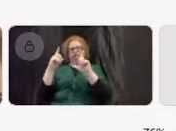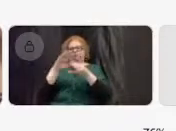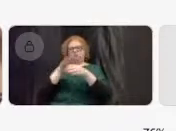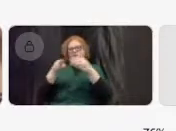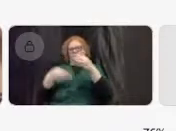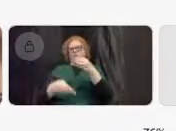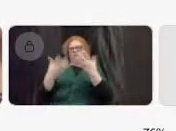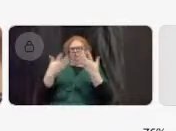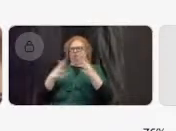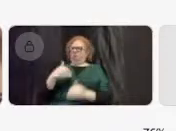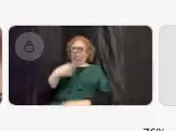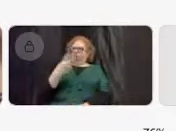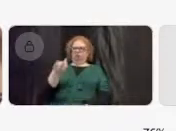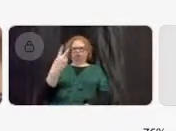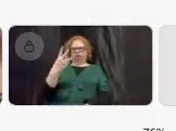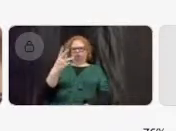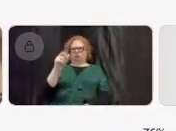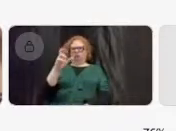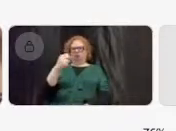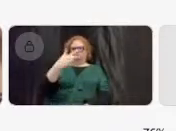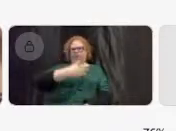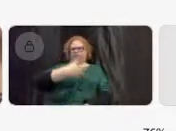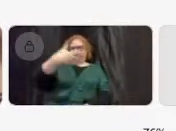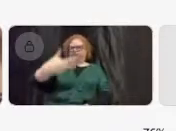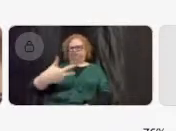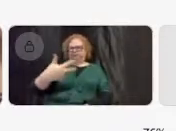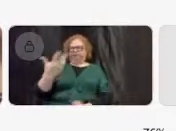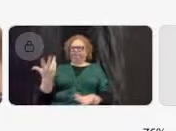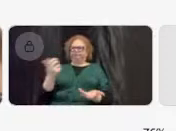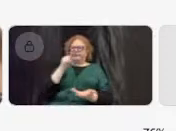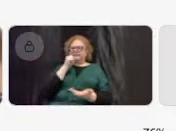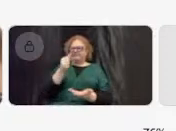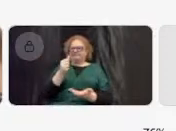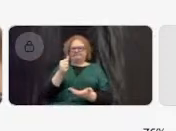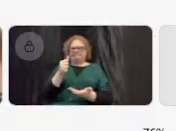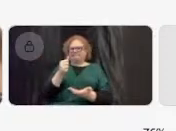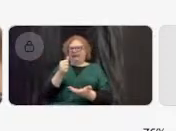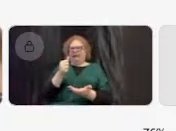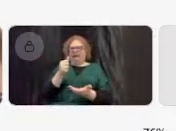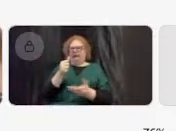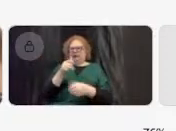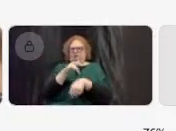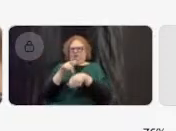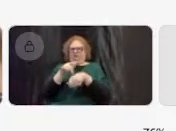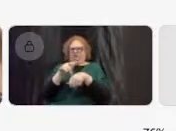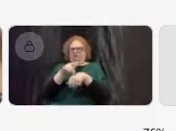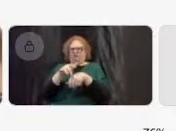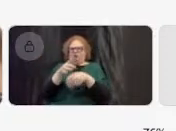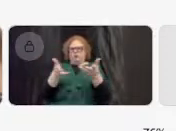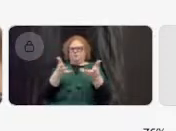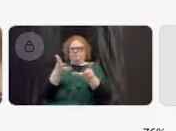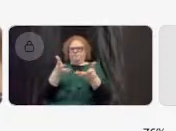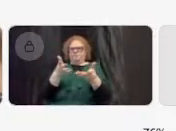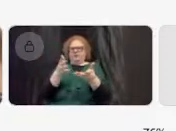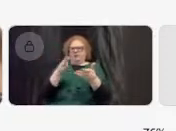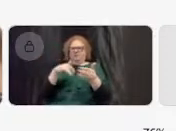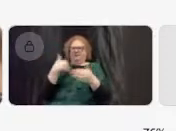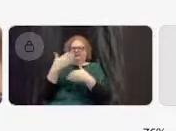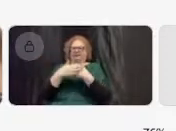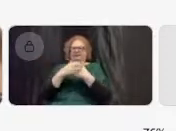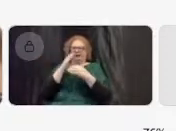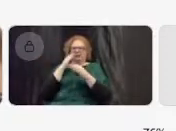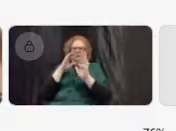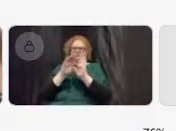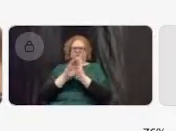cars parked there, and there wasn't much room. Let me see what the next one looks like.